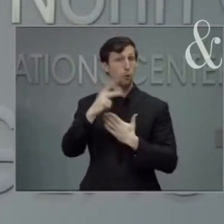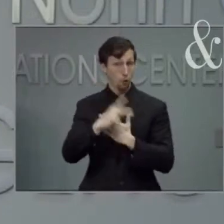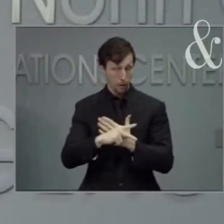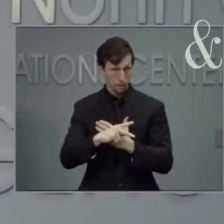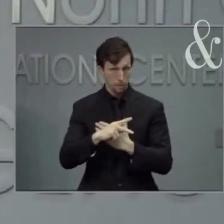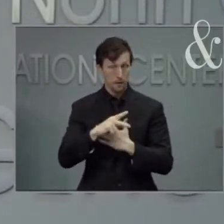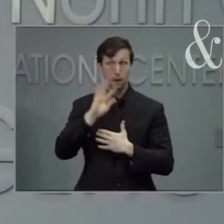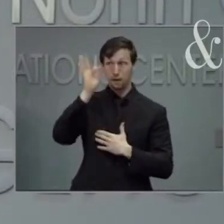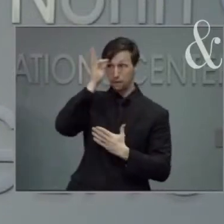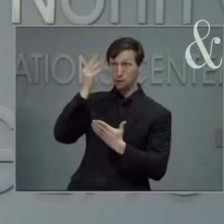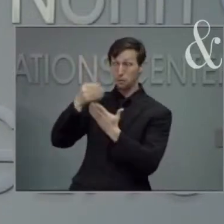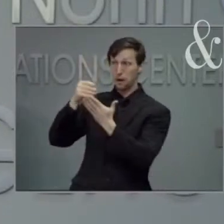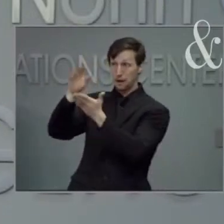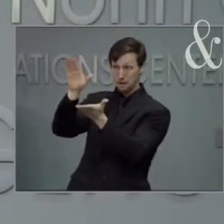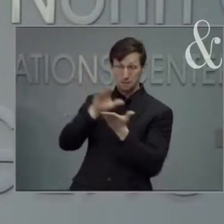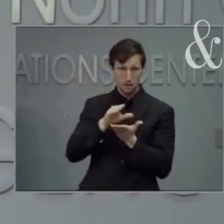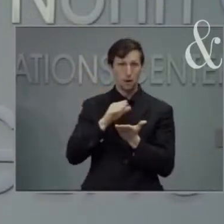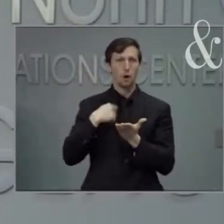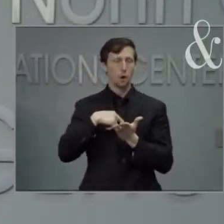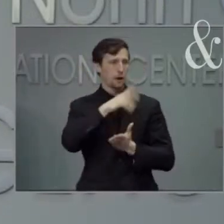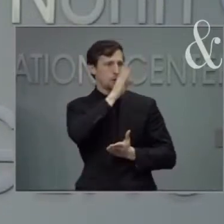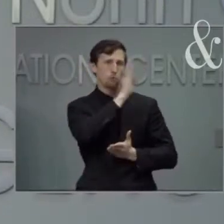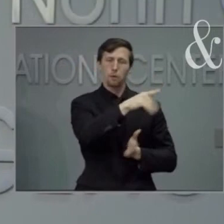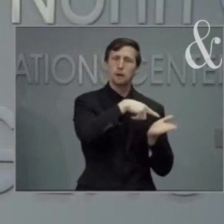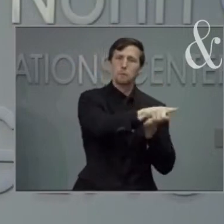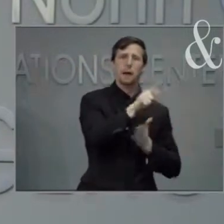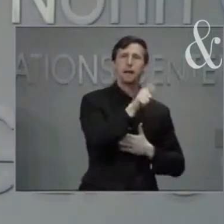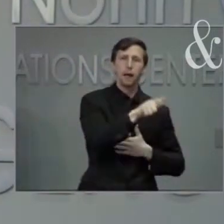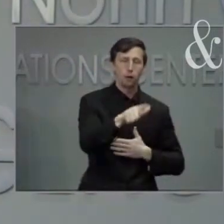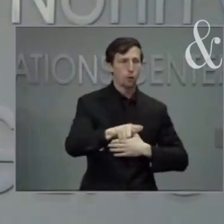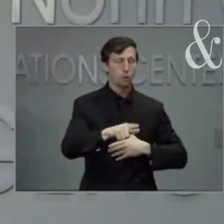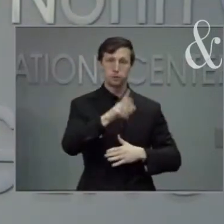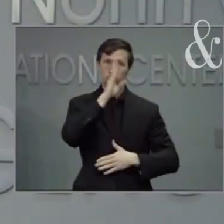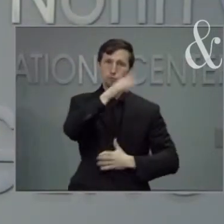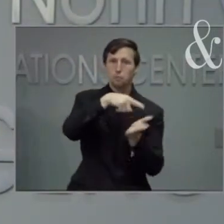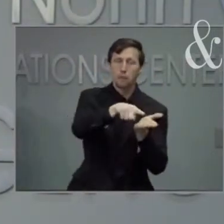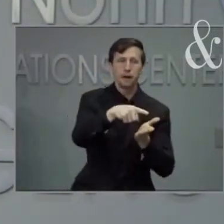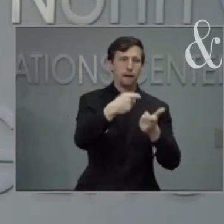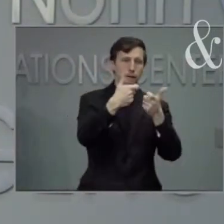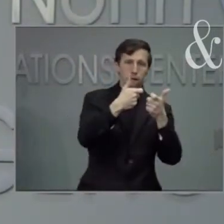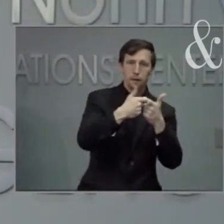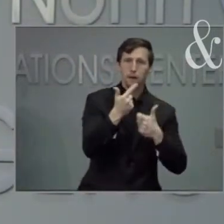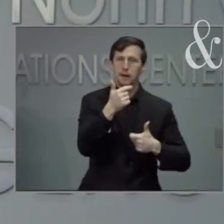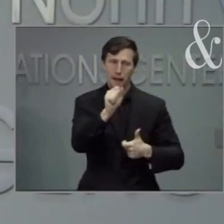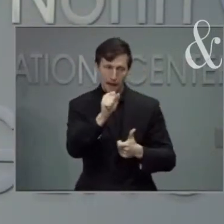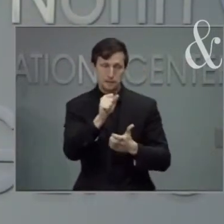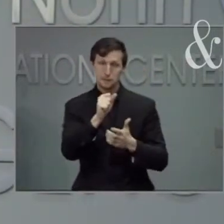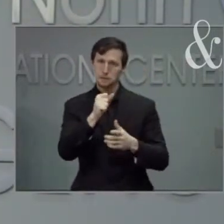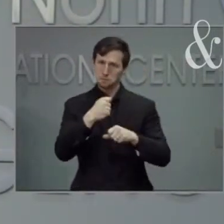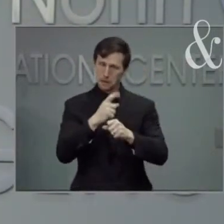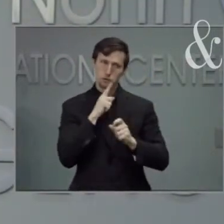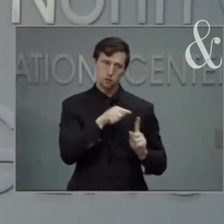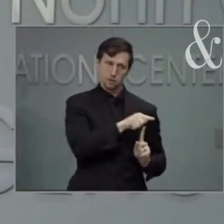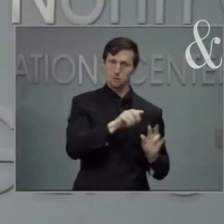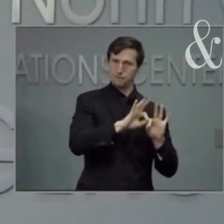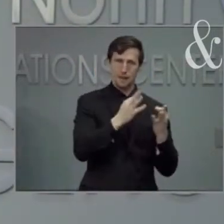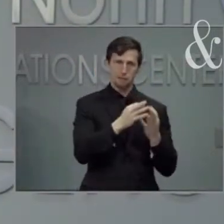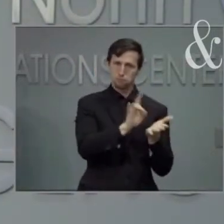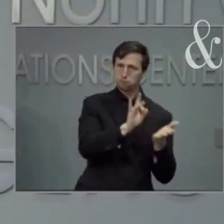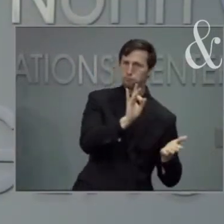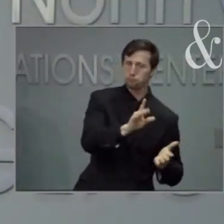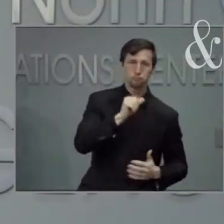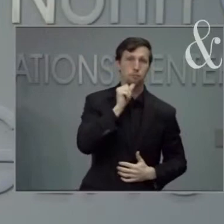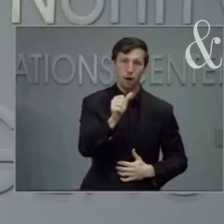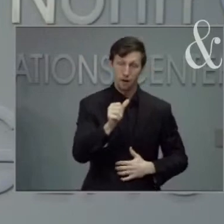and utilities to keep people in their homes, and it has already helped over 35,000 families.